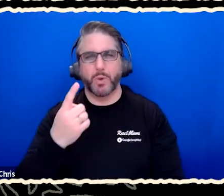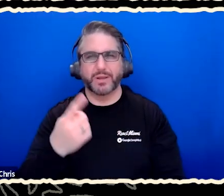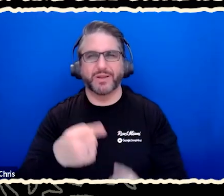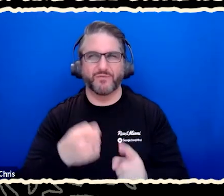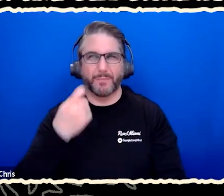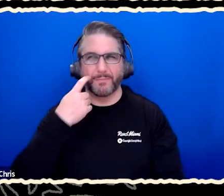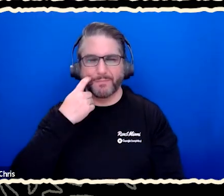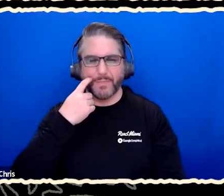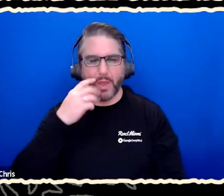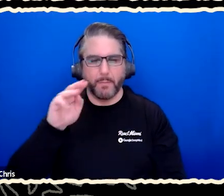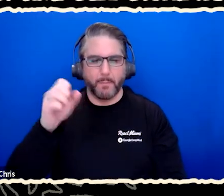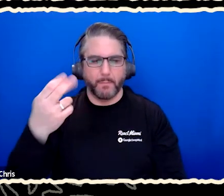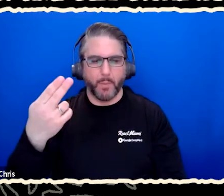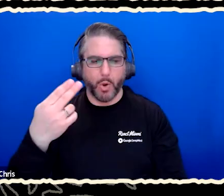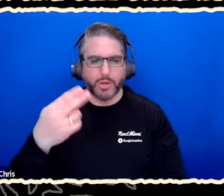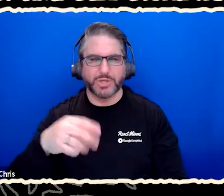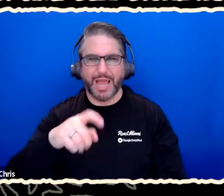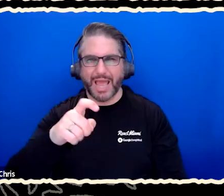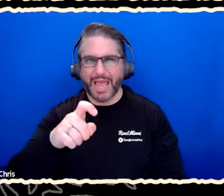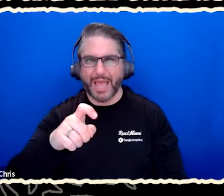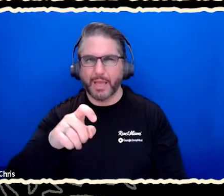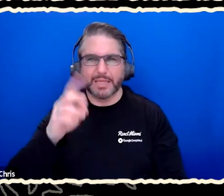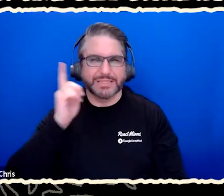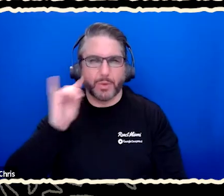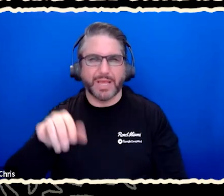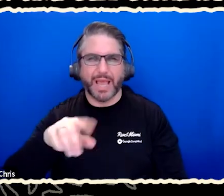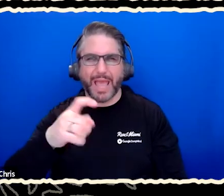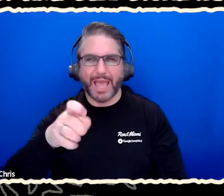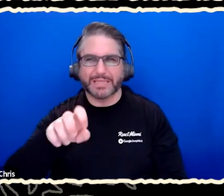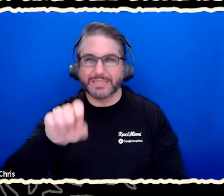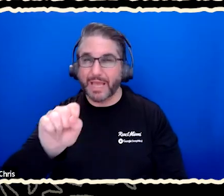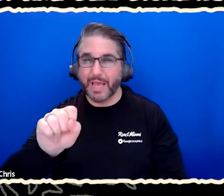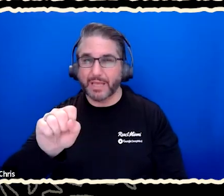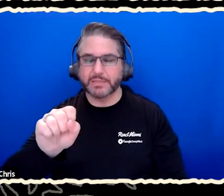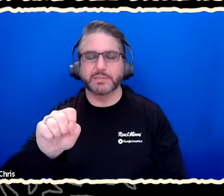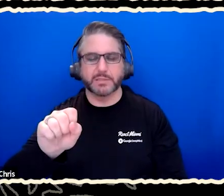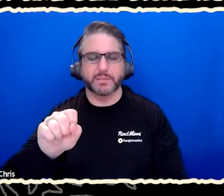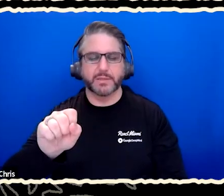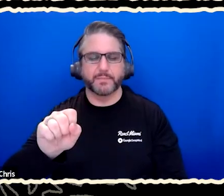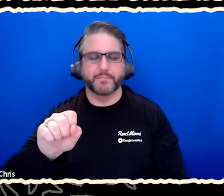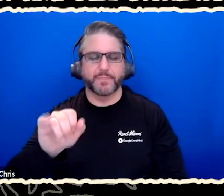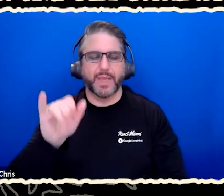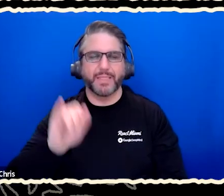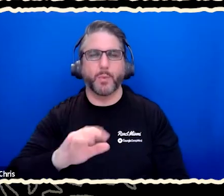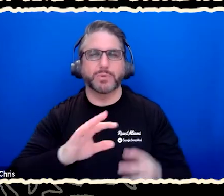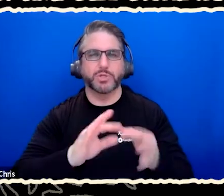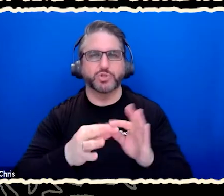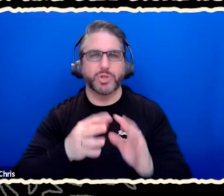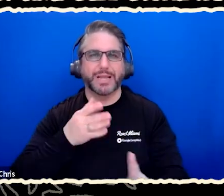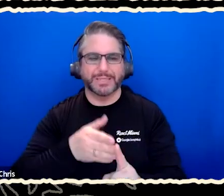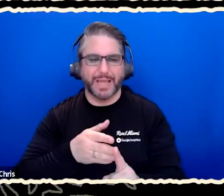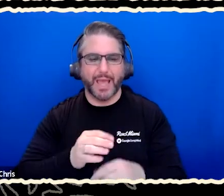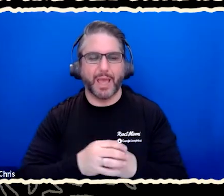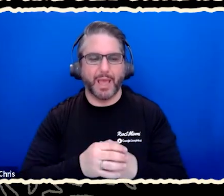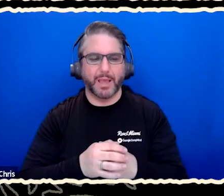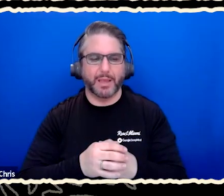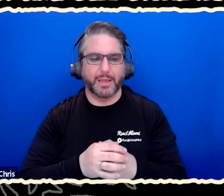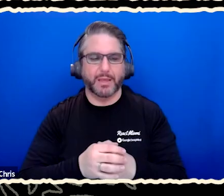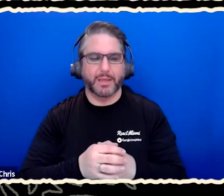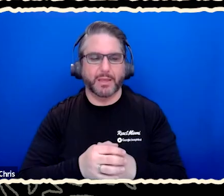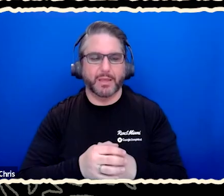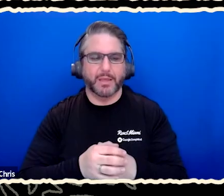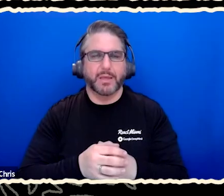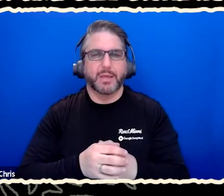March. Axios was basically a gadget chain attack. If another vulnerability, prototype pollution basically, has happened